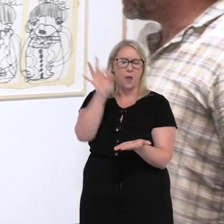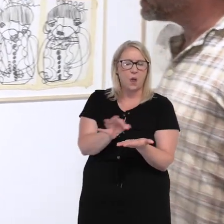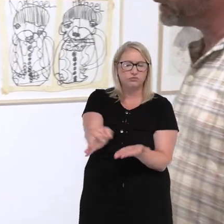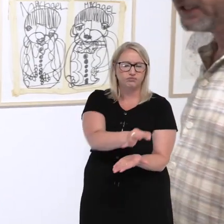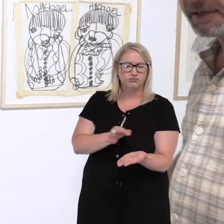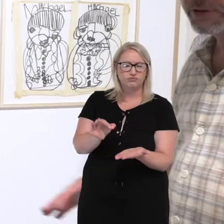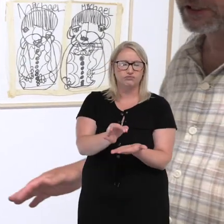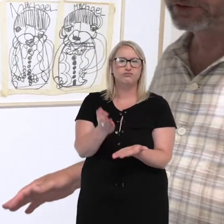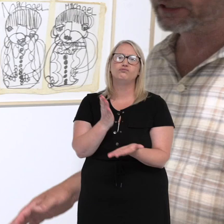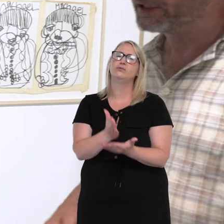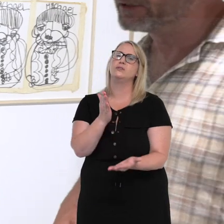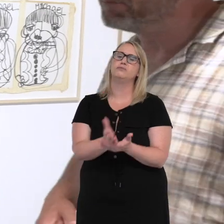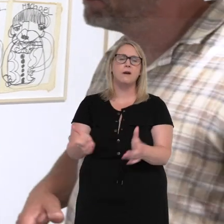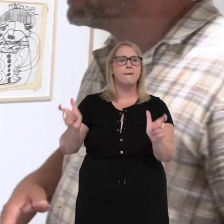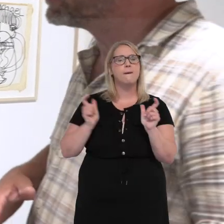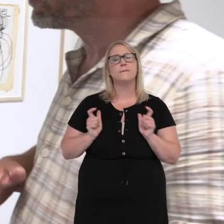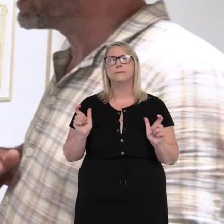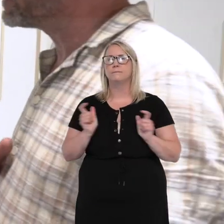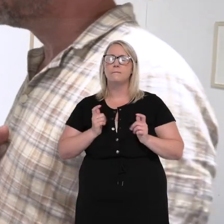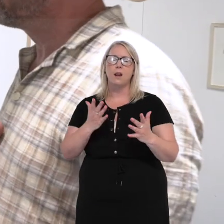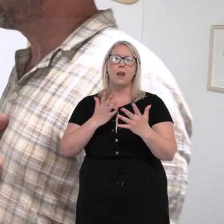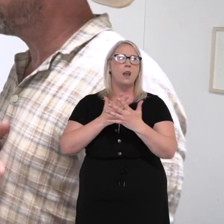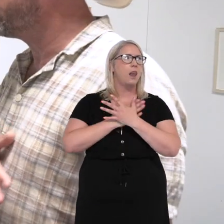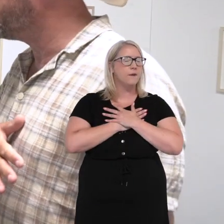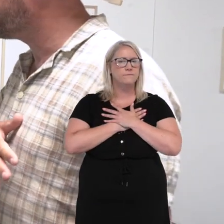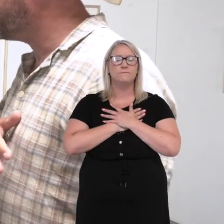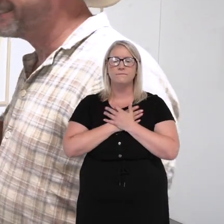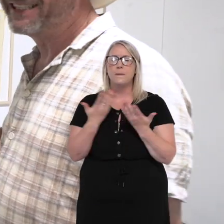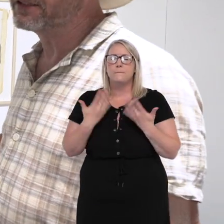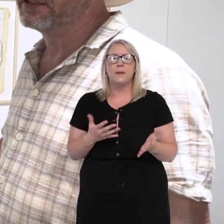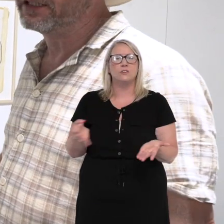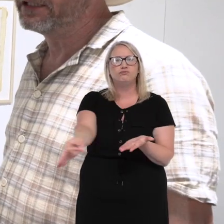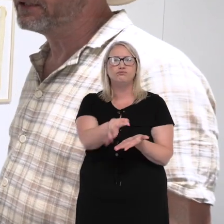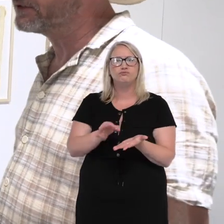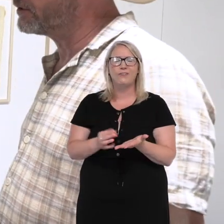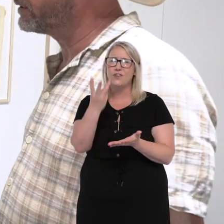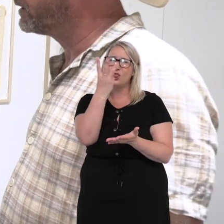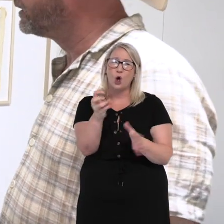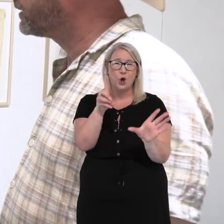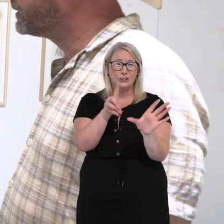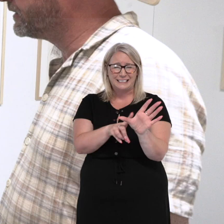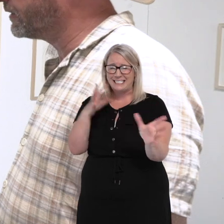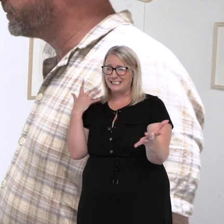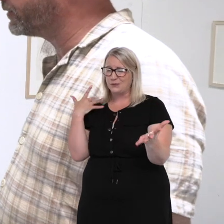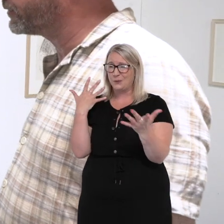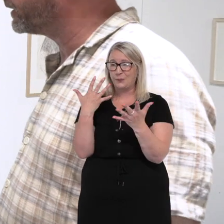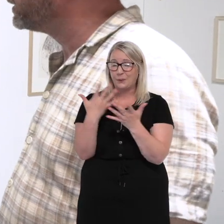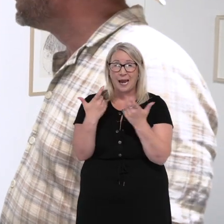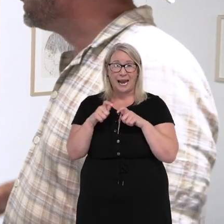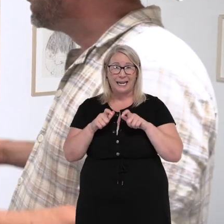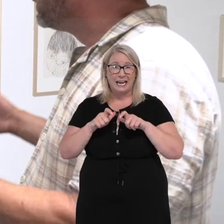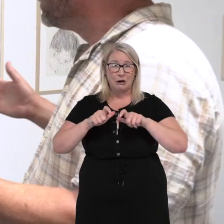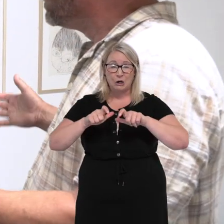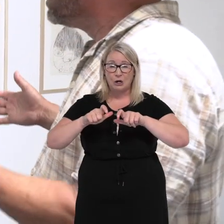it, and he absolutely loves it. He's been drawing for 30 years incessantly. He's continually producing